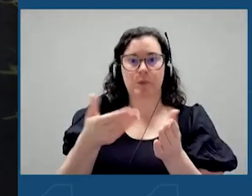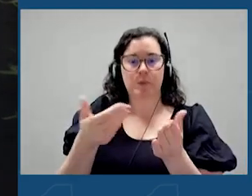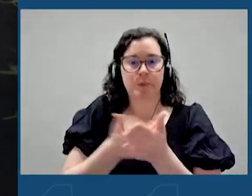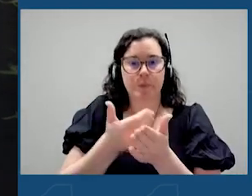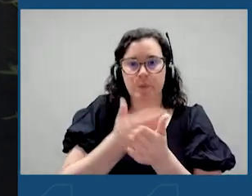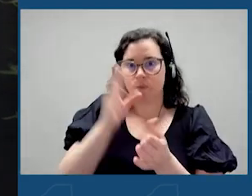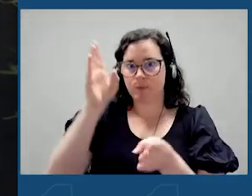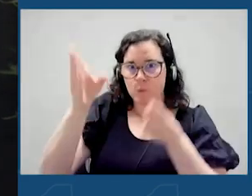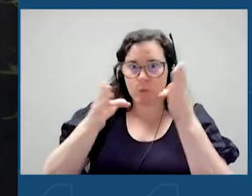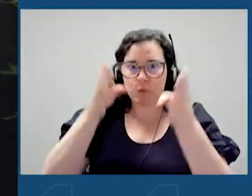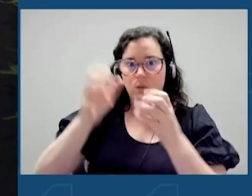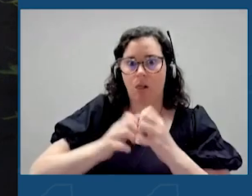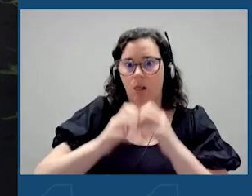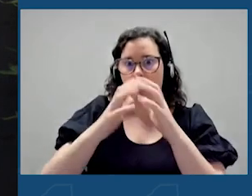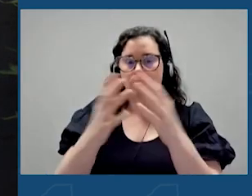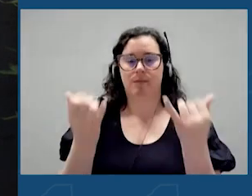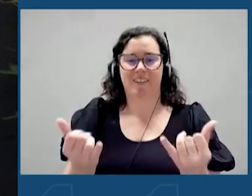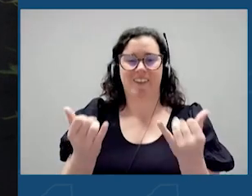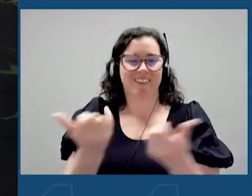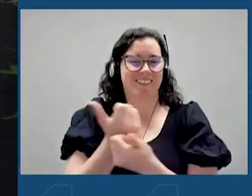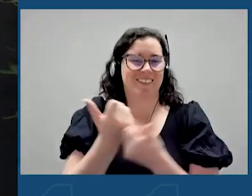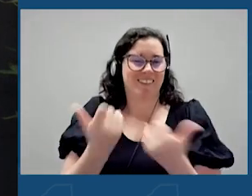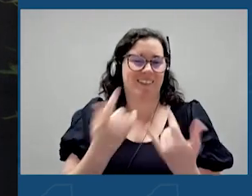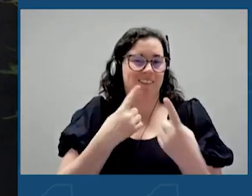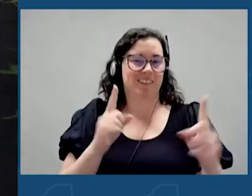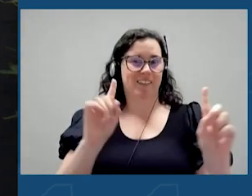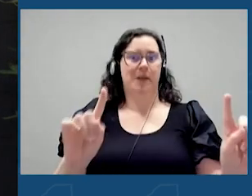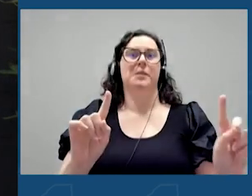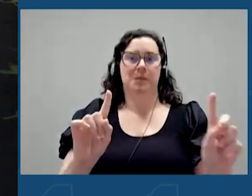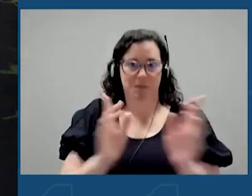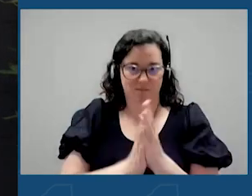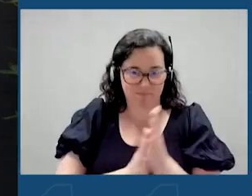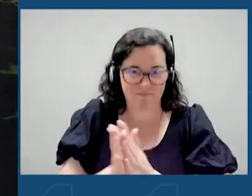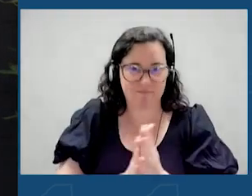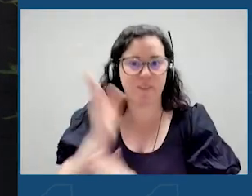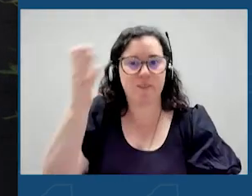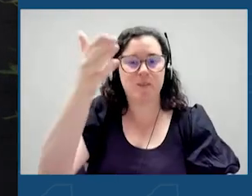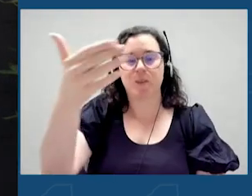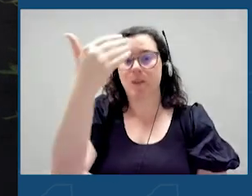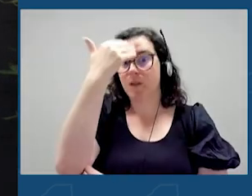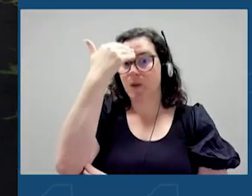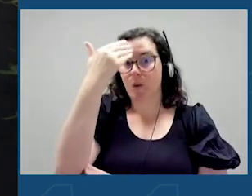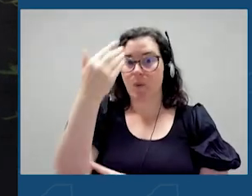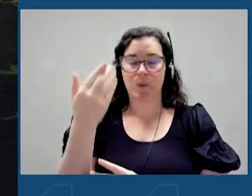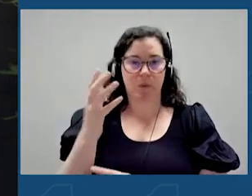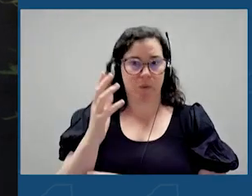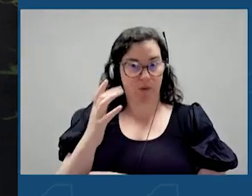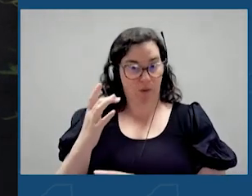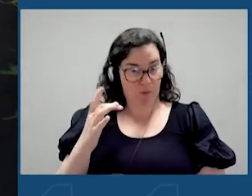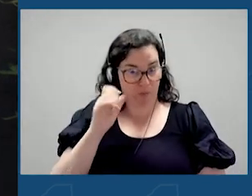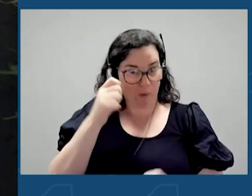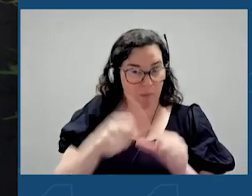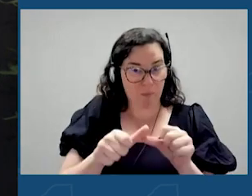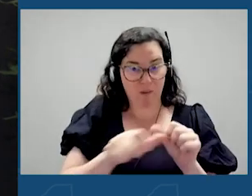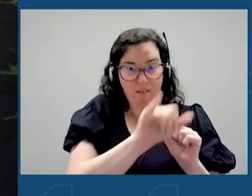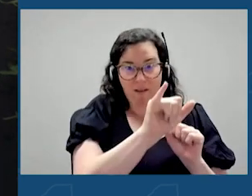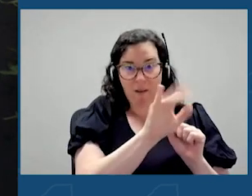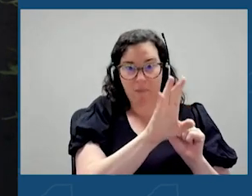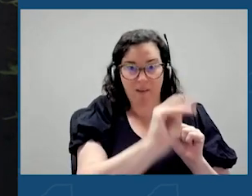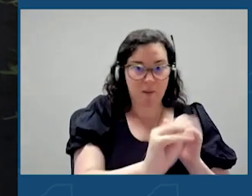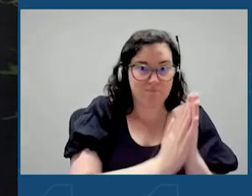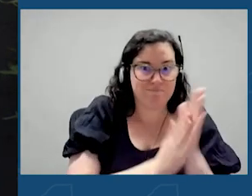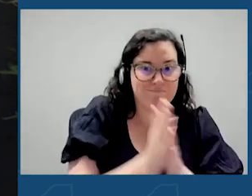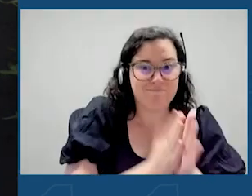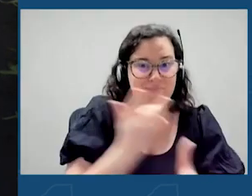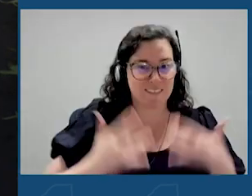here today with this announcement. So I want to make sure everyone knows that it's the same energy we felt back then, back when they couldn't wait to get the